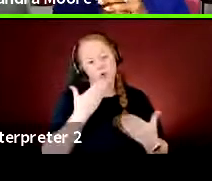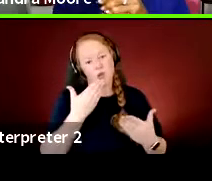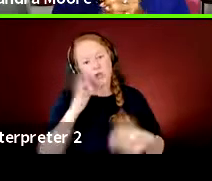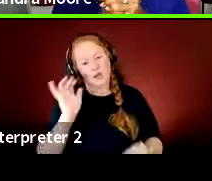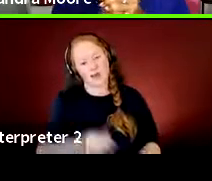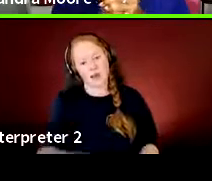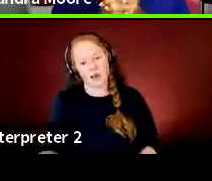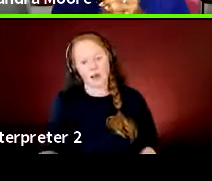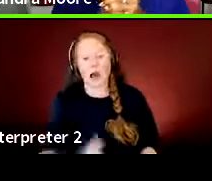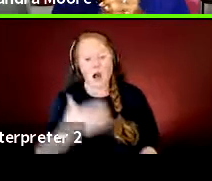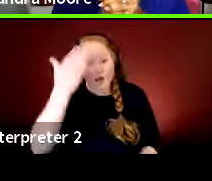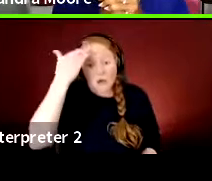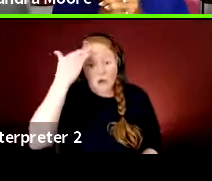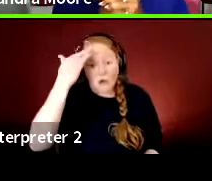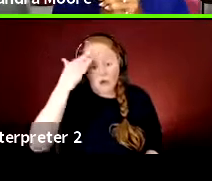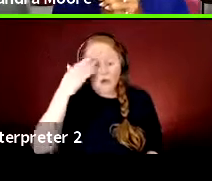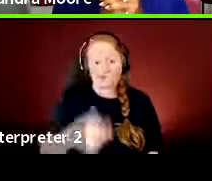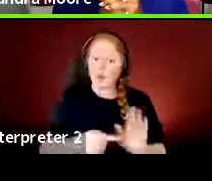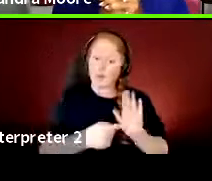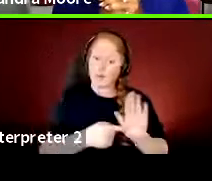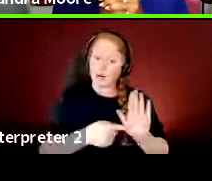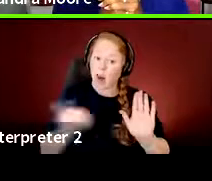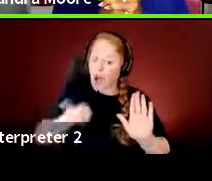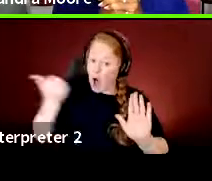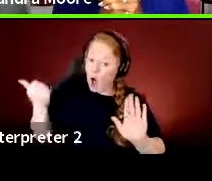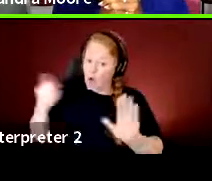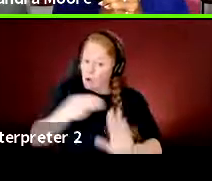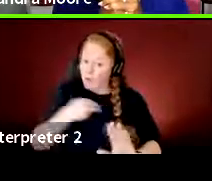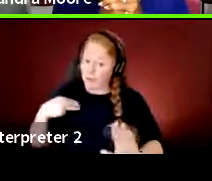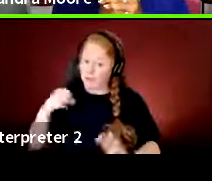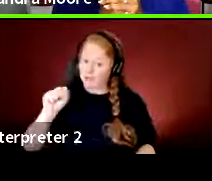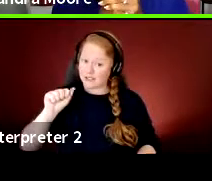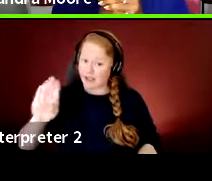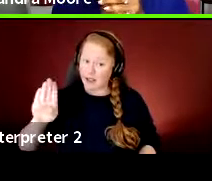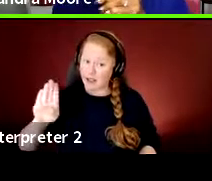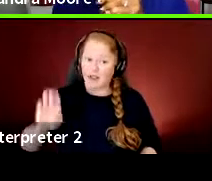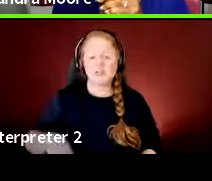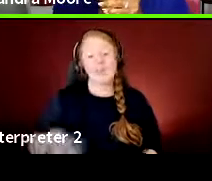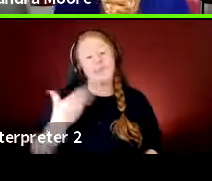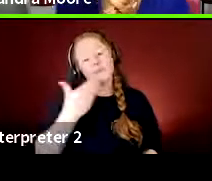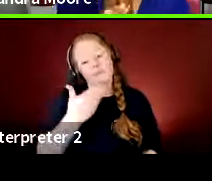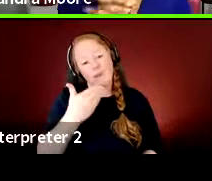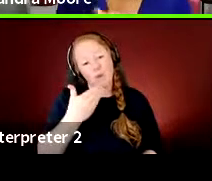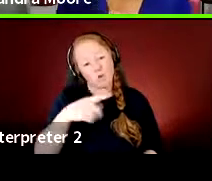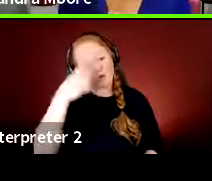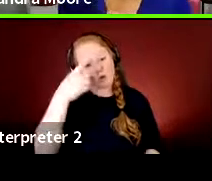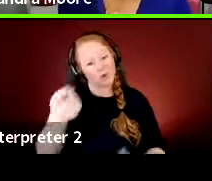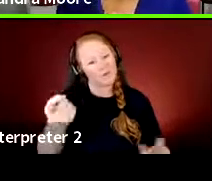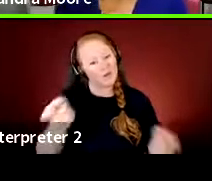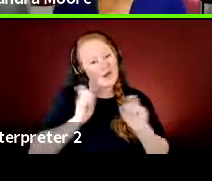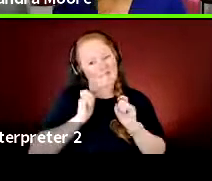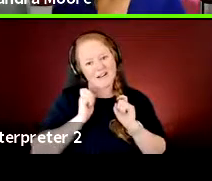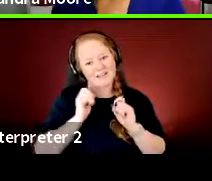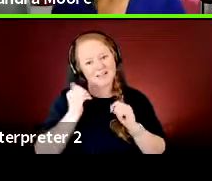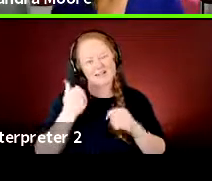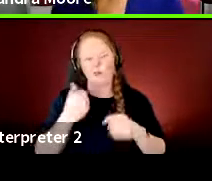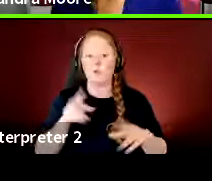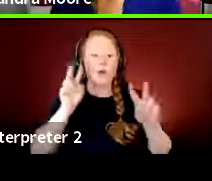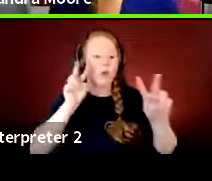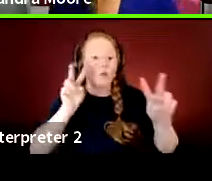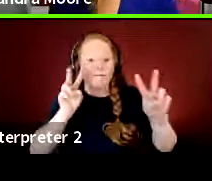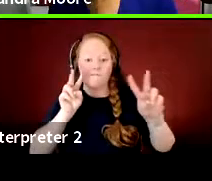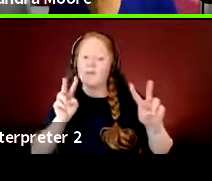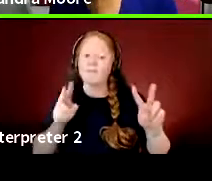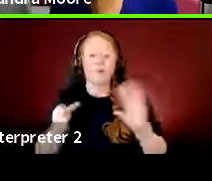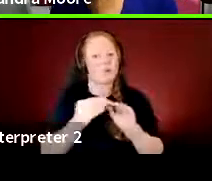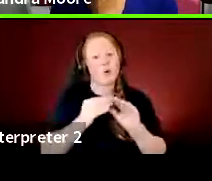for my other SAB members when we say thank you for what you've given us tonight. And we look forward, as Wally says, to ongoing conversations.